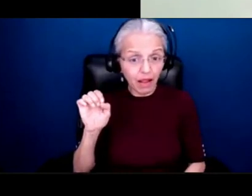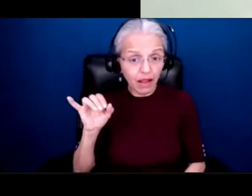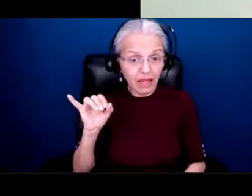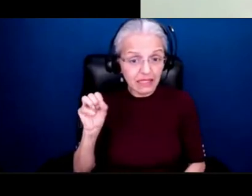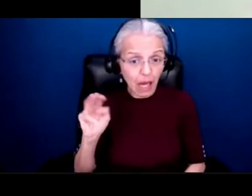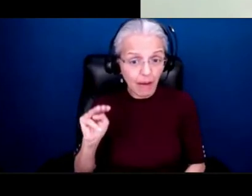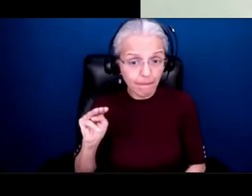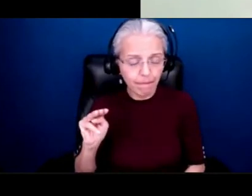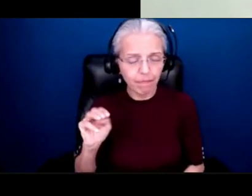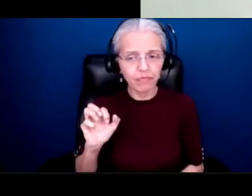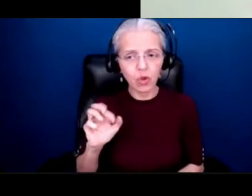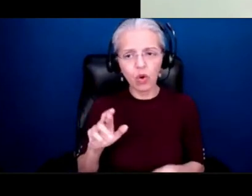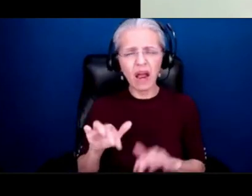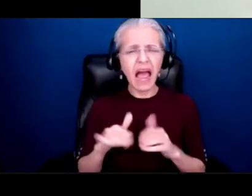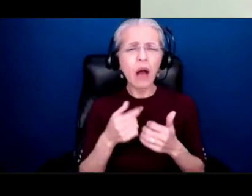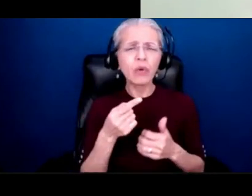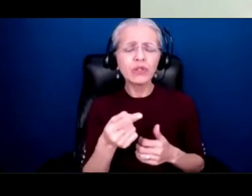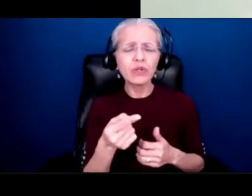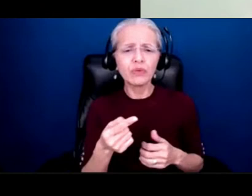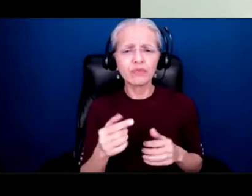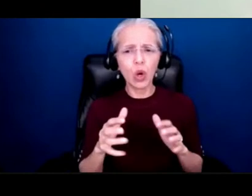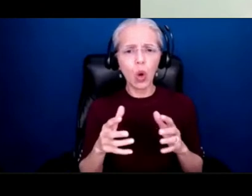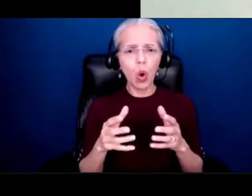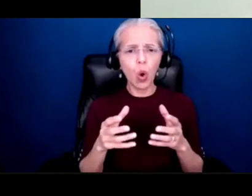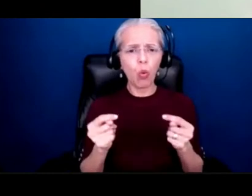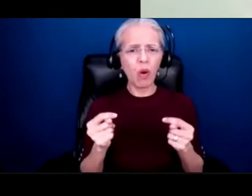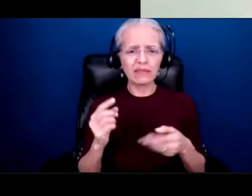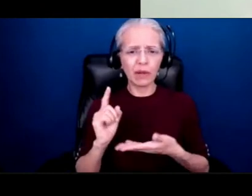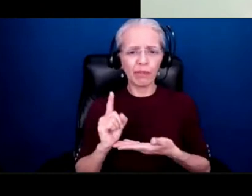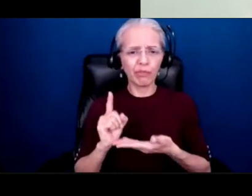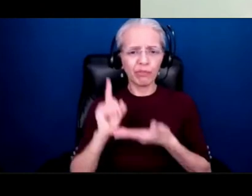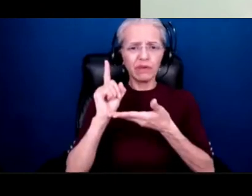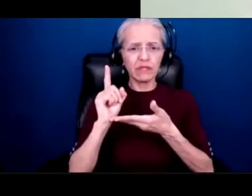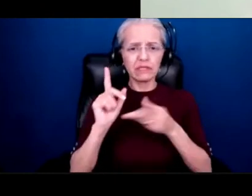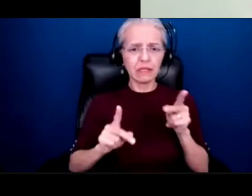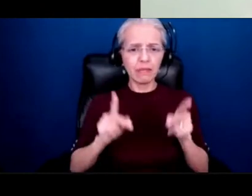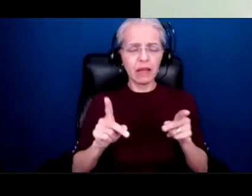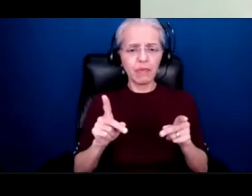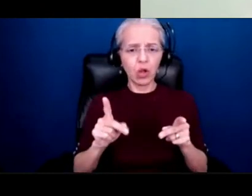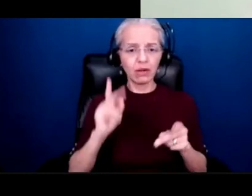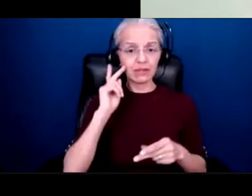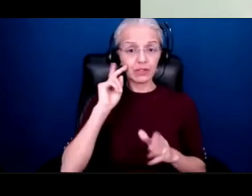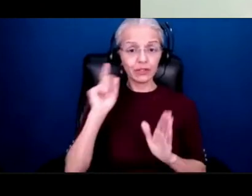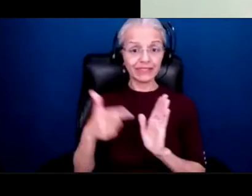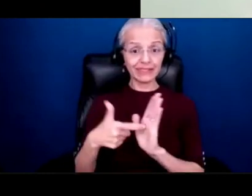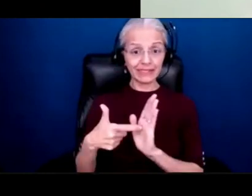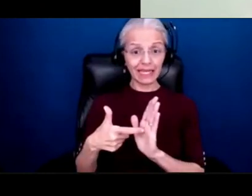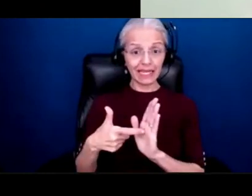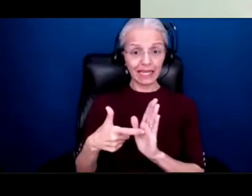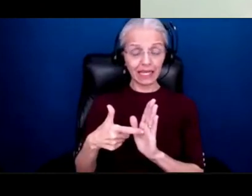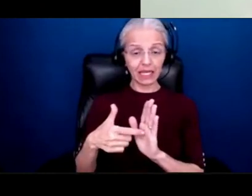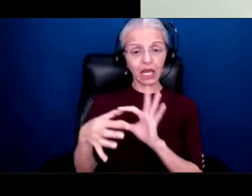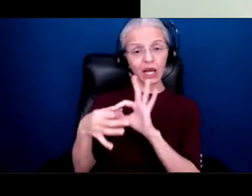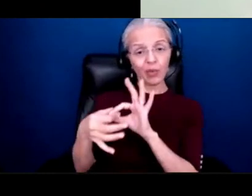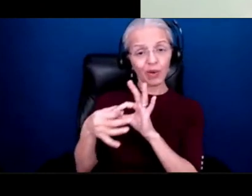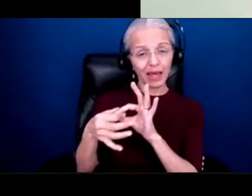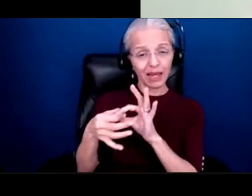How would you say, what kind of privileges would folks maybe see around